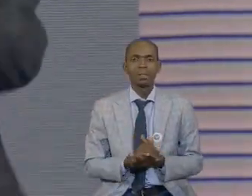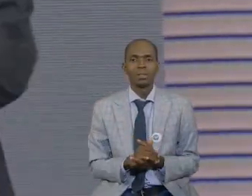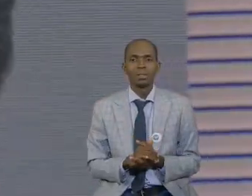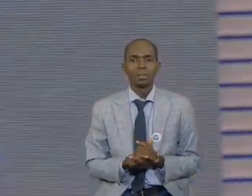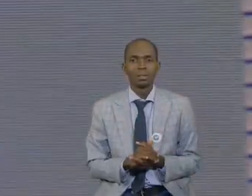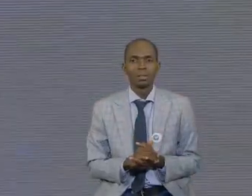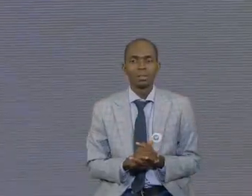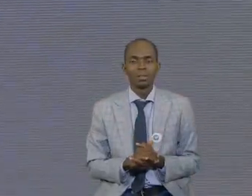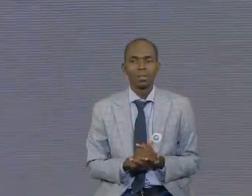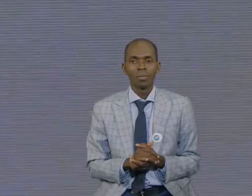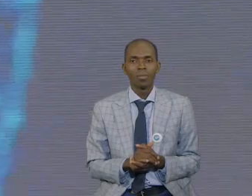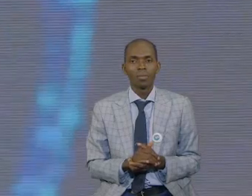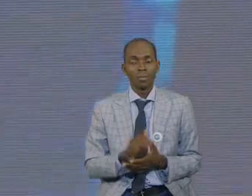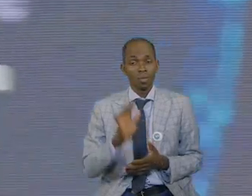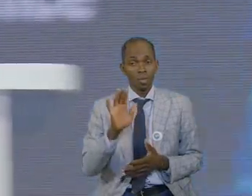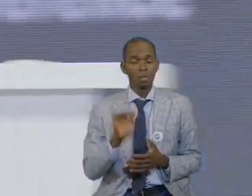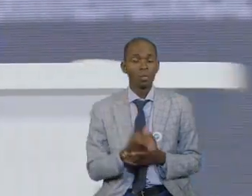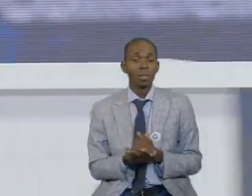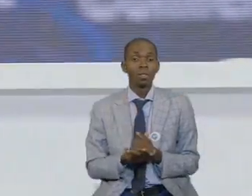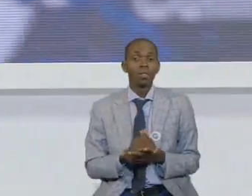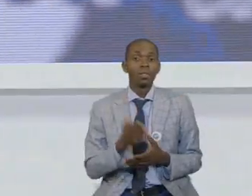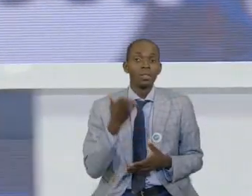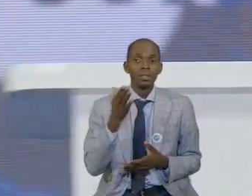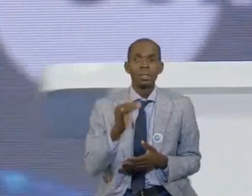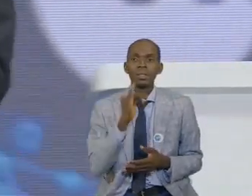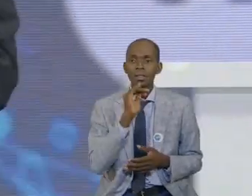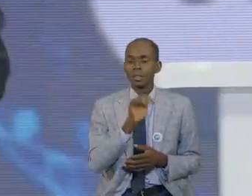You know, there is a big drum,